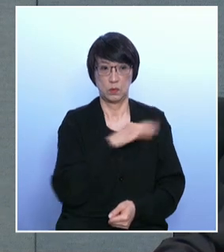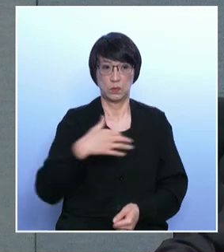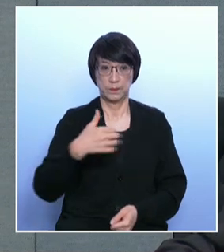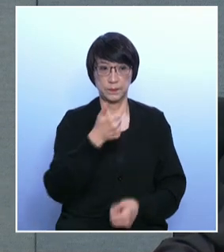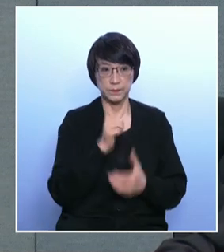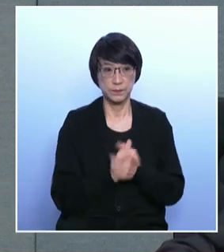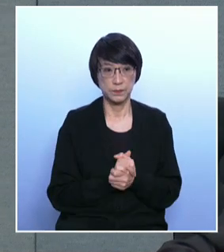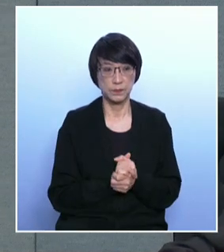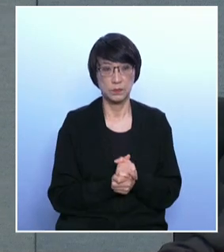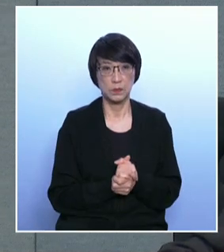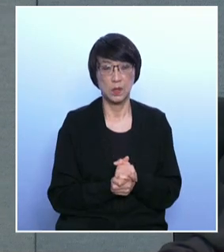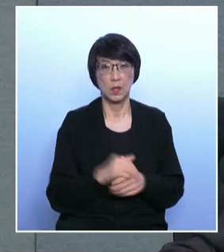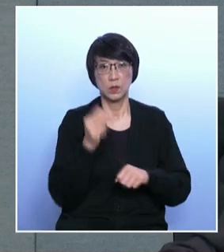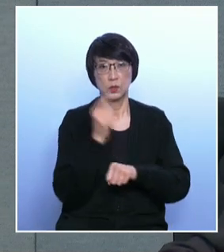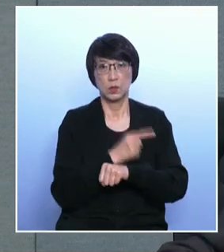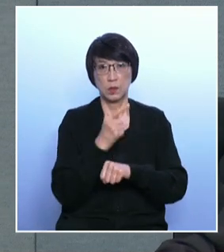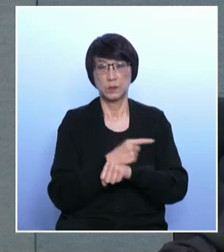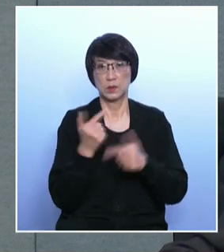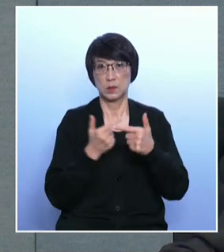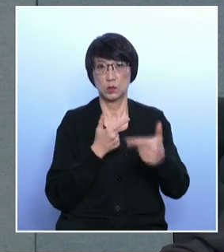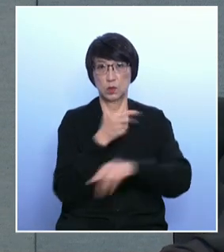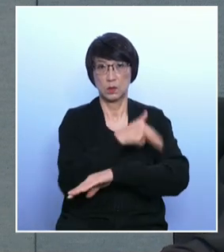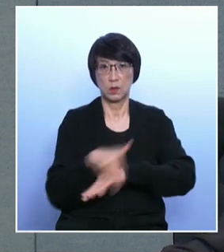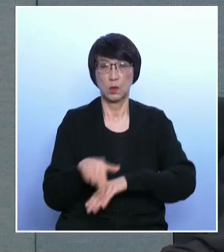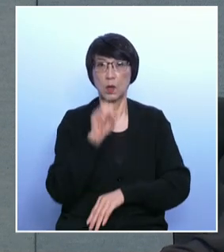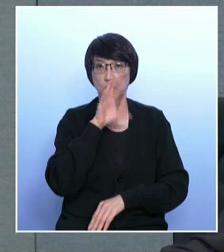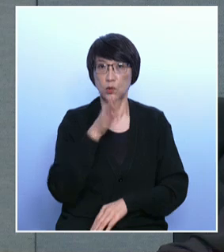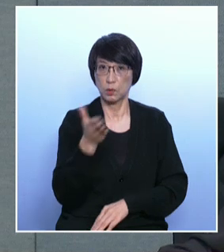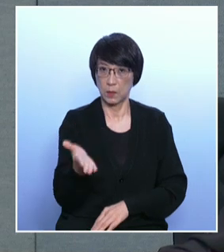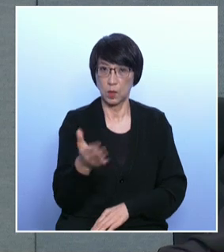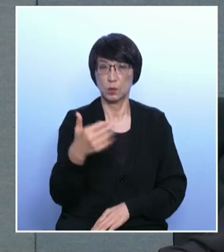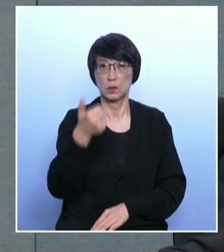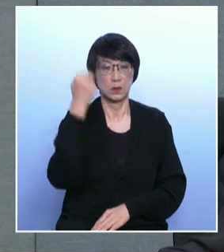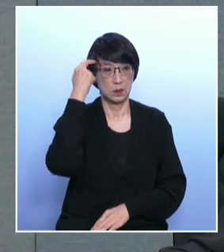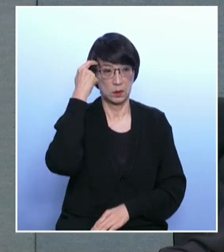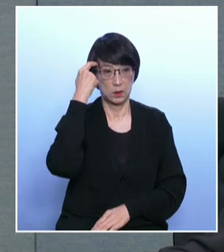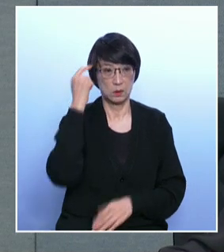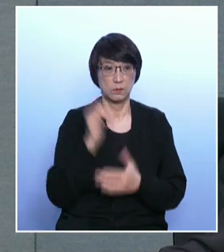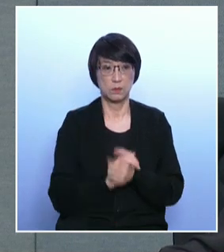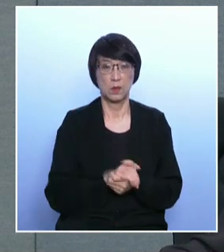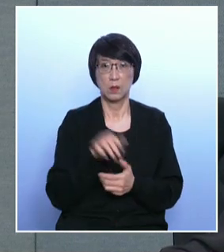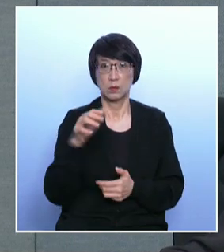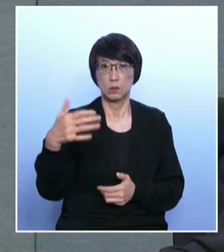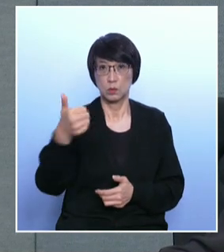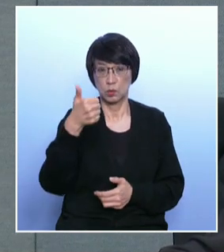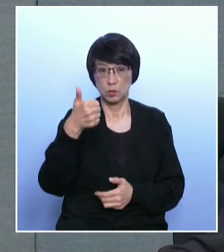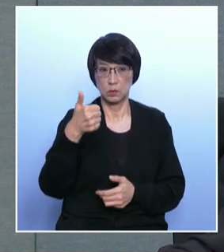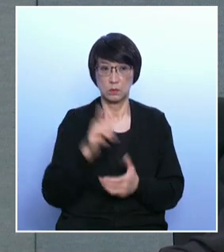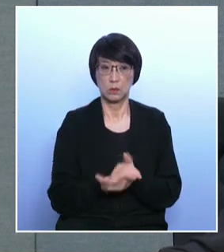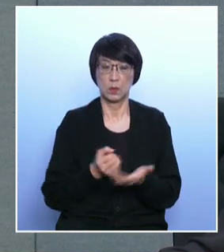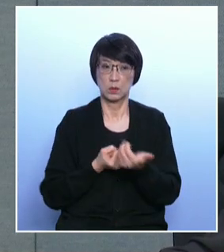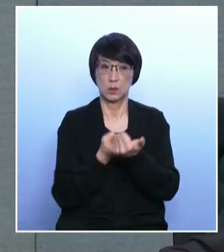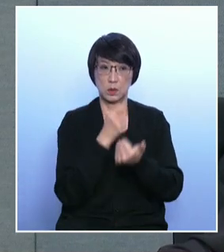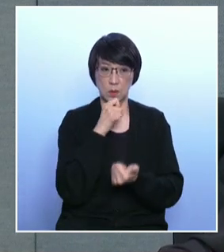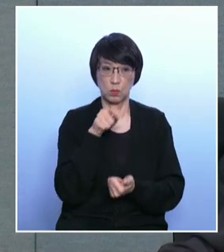We met with the chairman of the panel on development. We explained